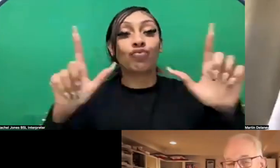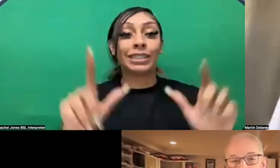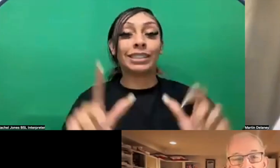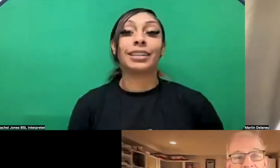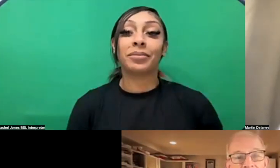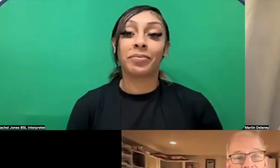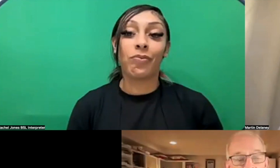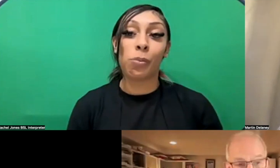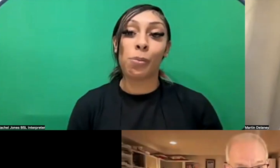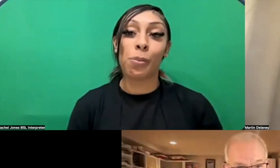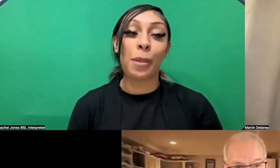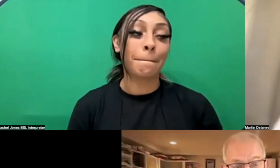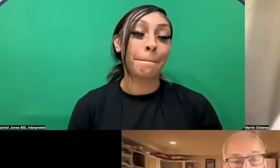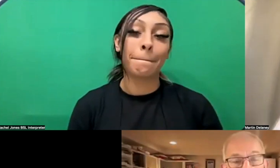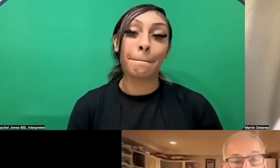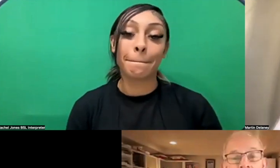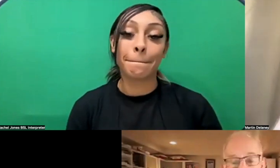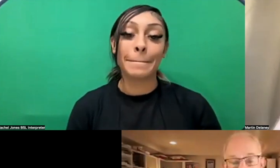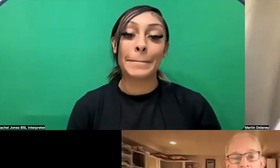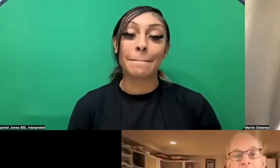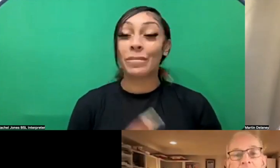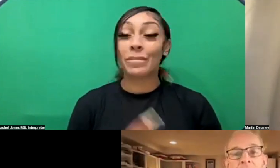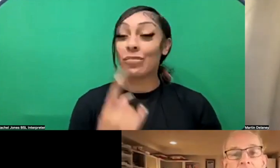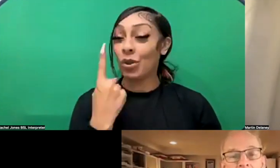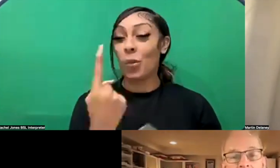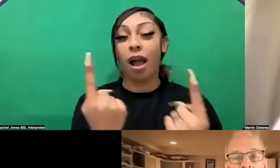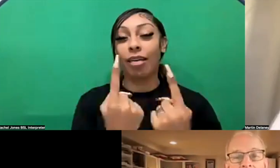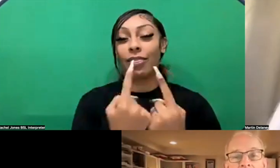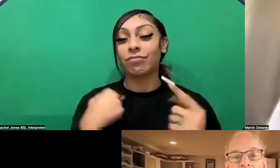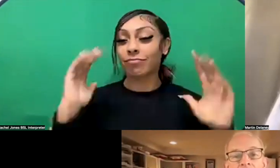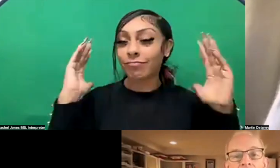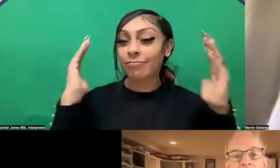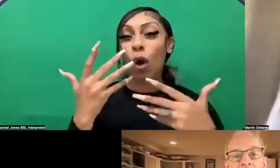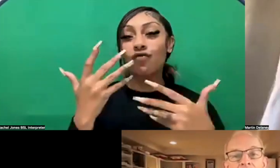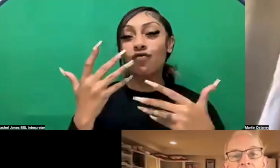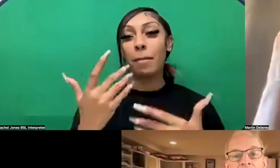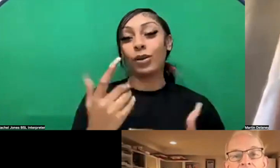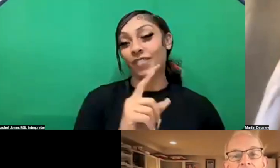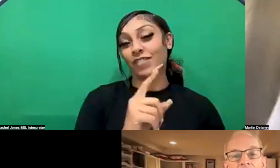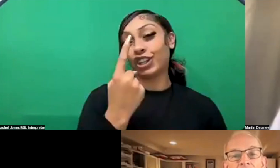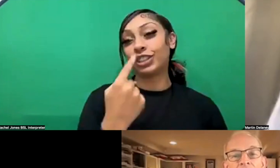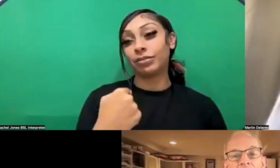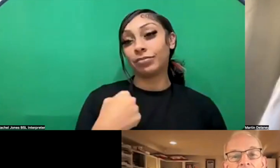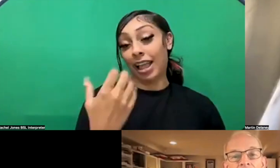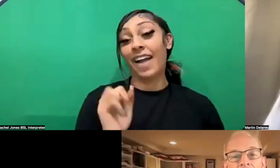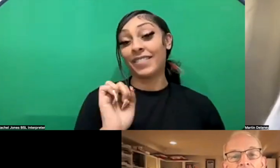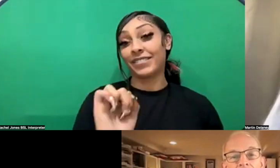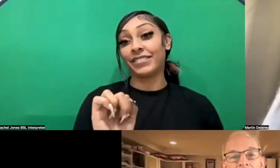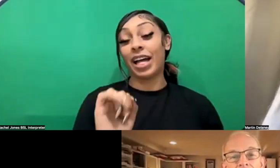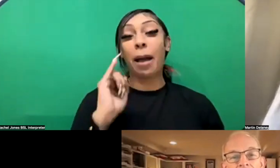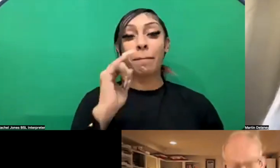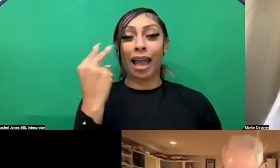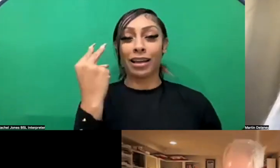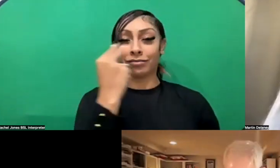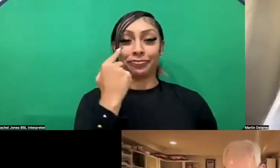Can I say the one thing I was concerned with at first, because I have, as I've told you, I have very bad eyesight, was